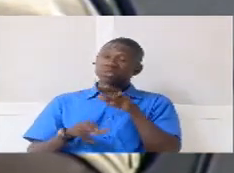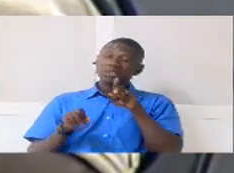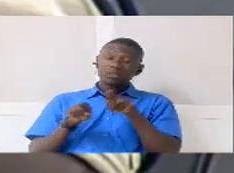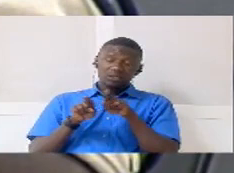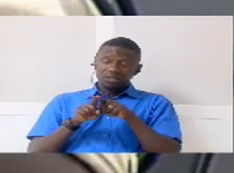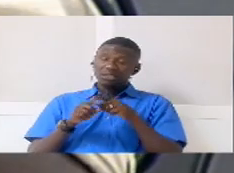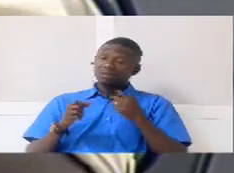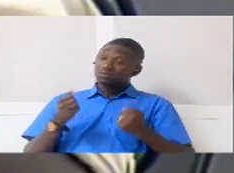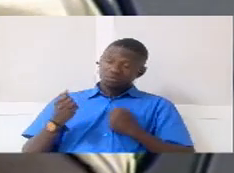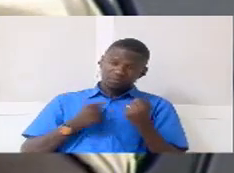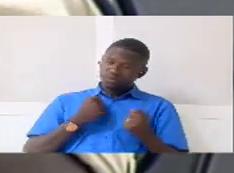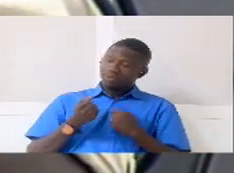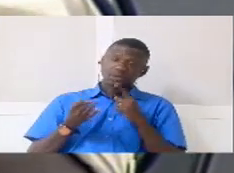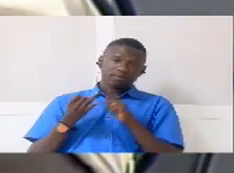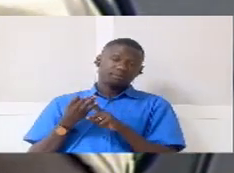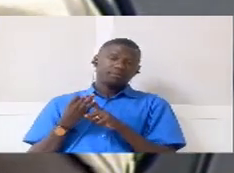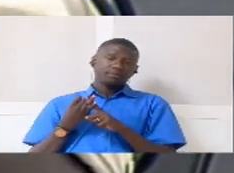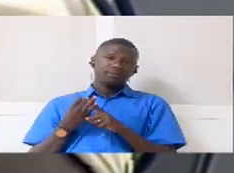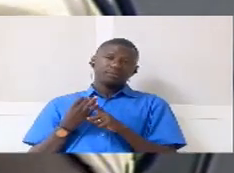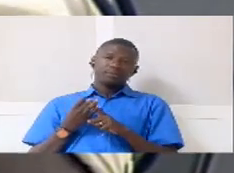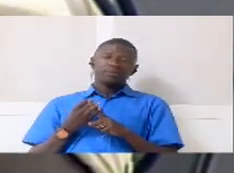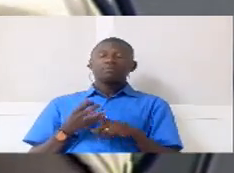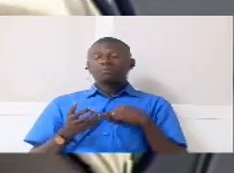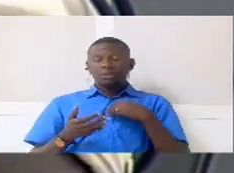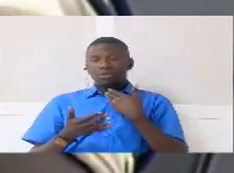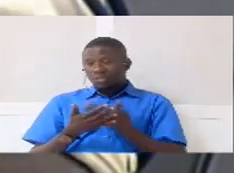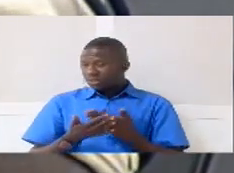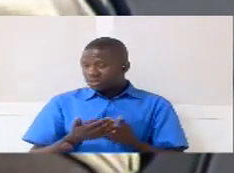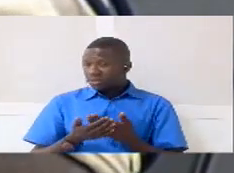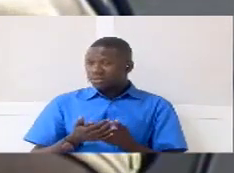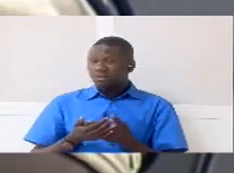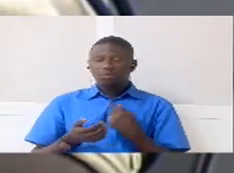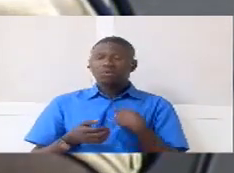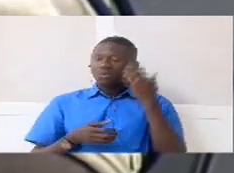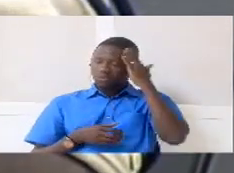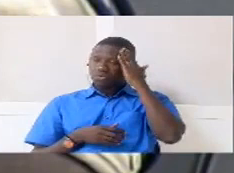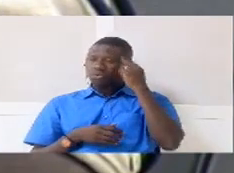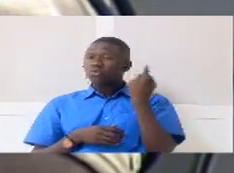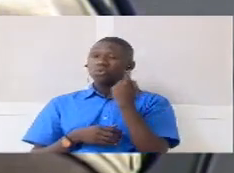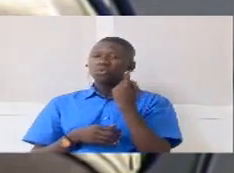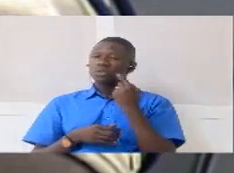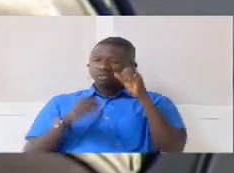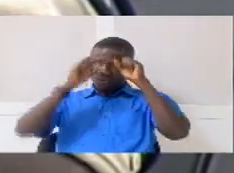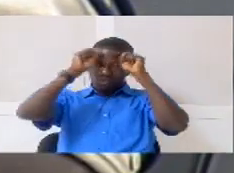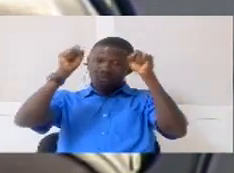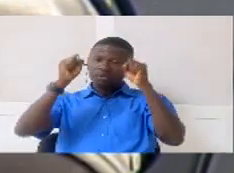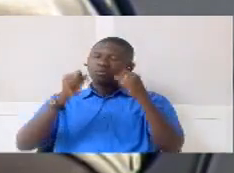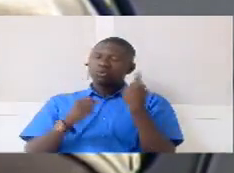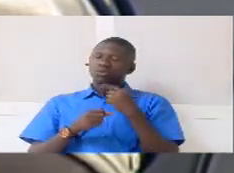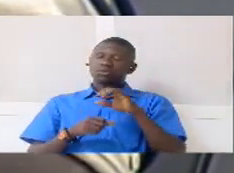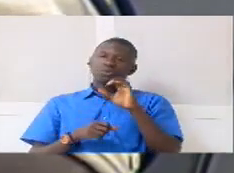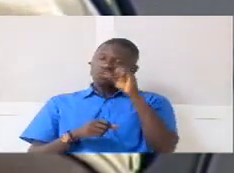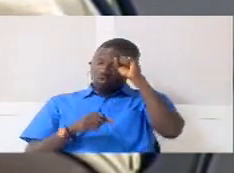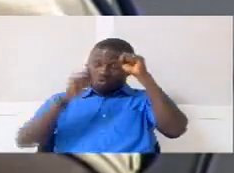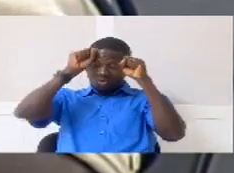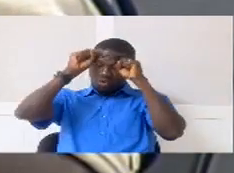hardships. Be daniro kela ngila manke masakunda damari kadu masaka be kela no. I want to make a plea, and this is not only to the government, because the government